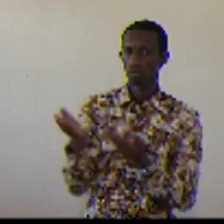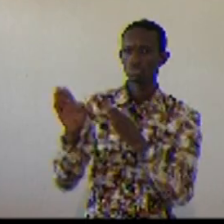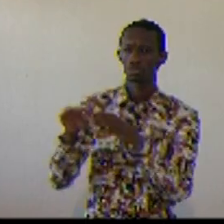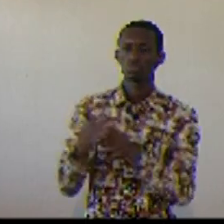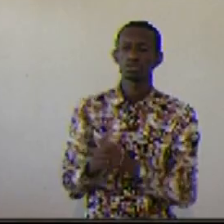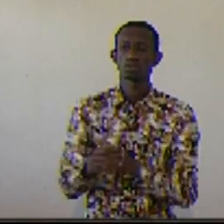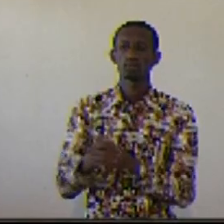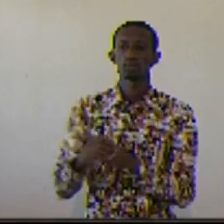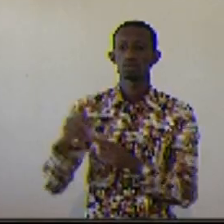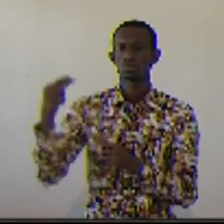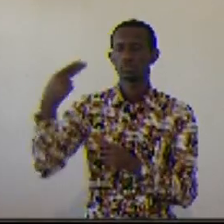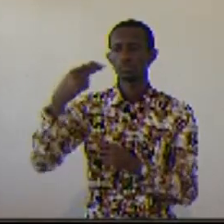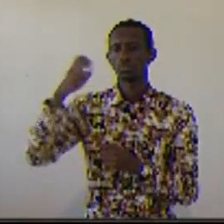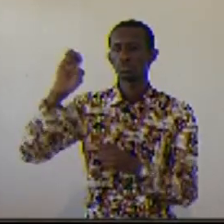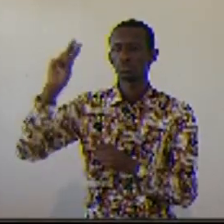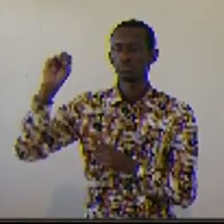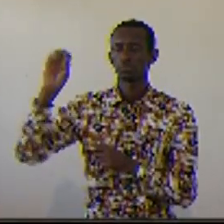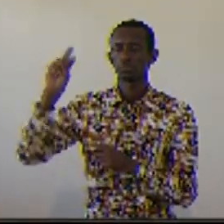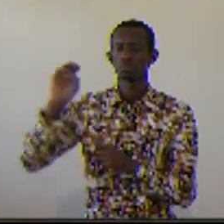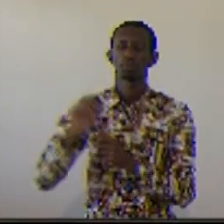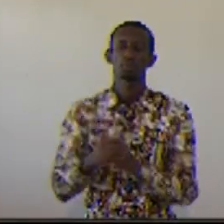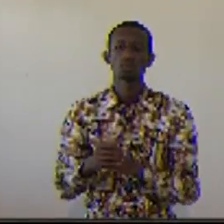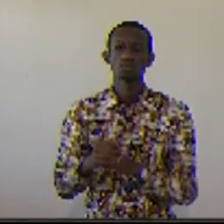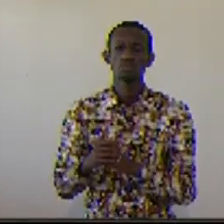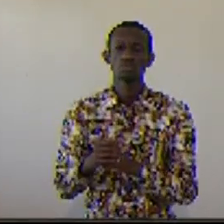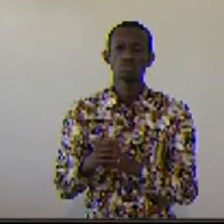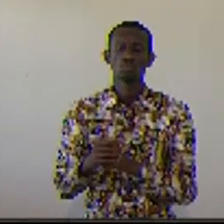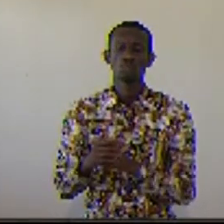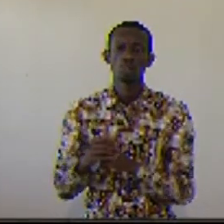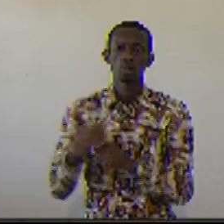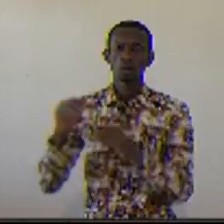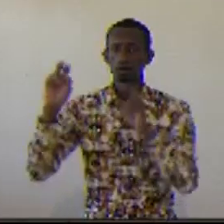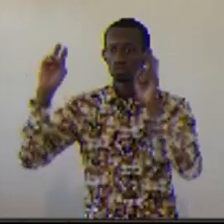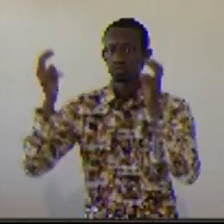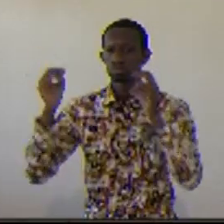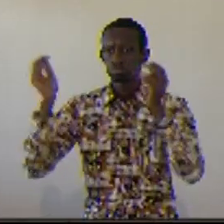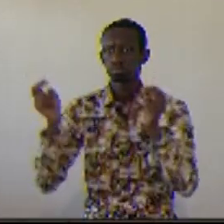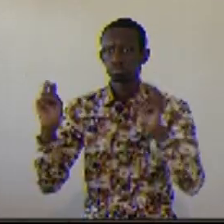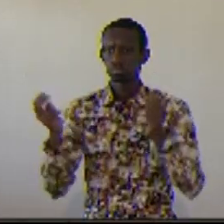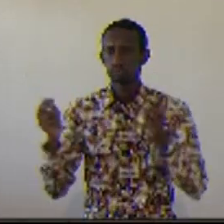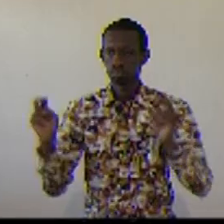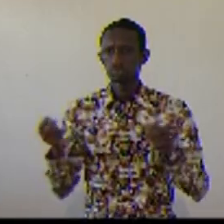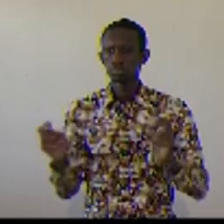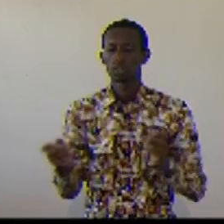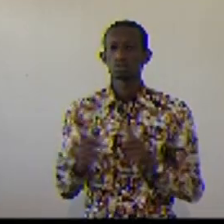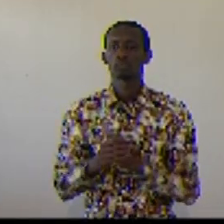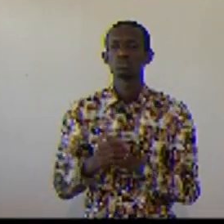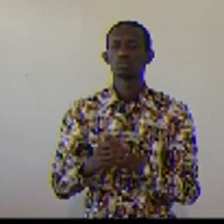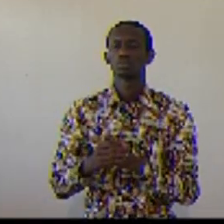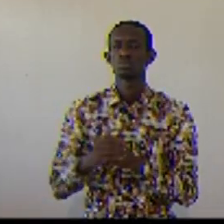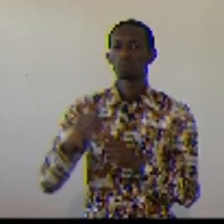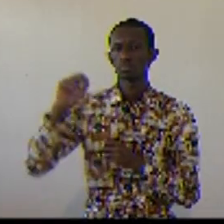Structure and reactivity of phenol, that is what we are looking at. I repeat again. And then effect